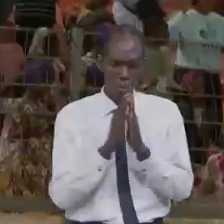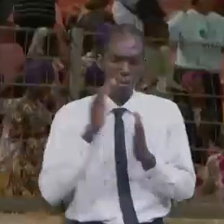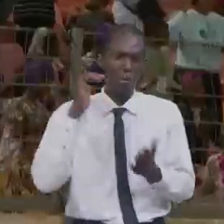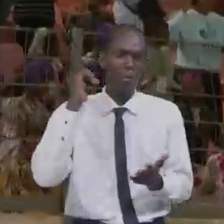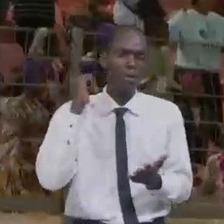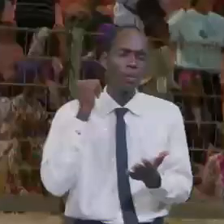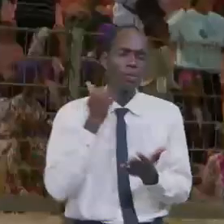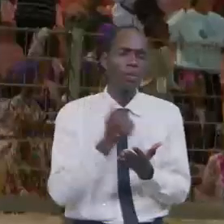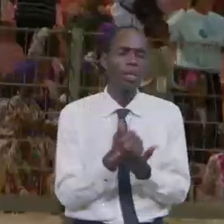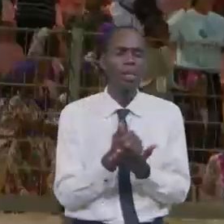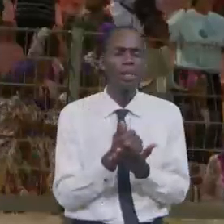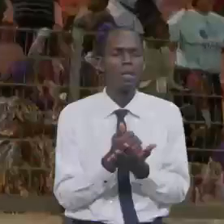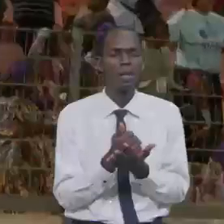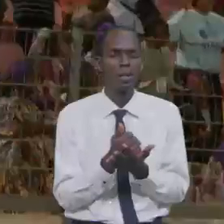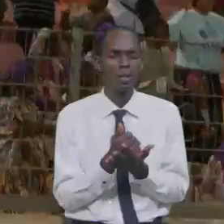pray.